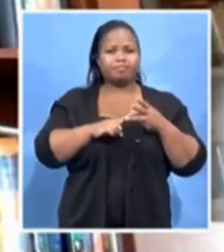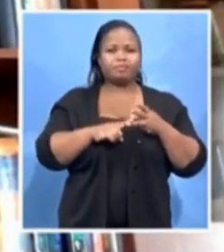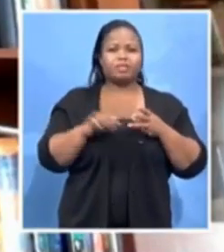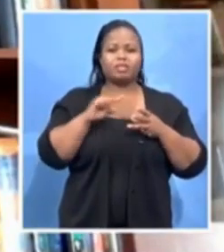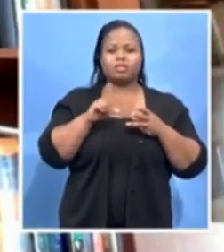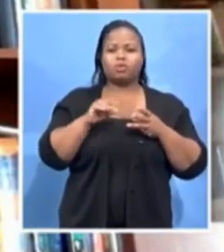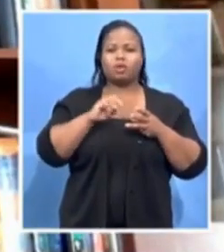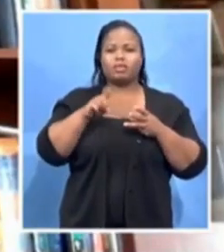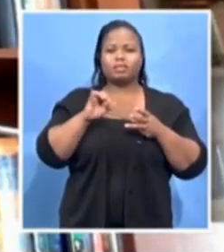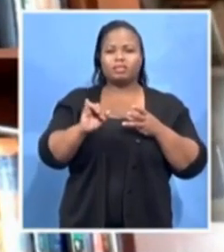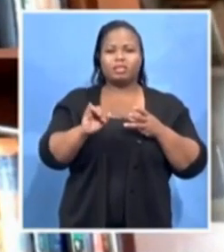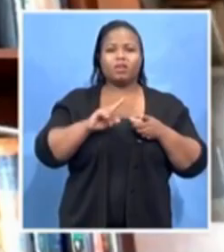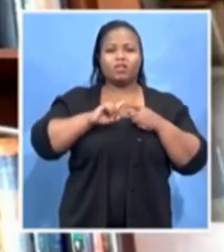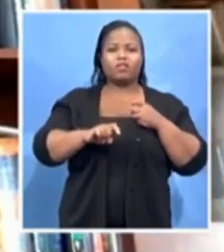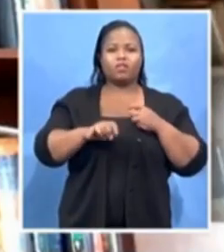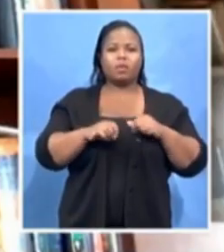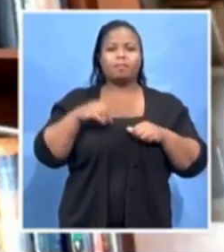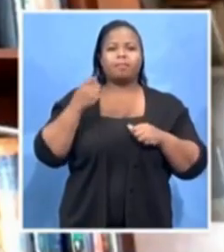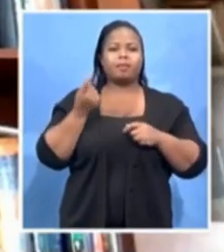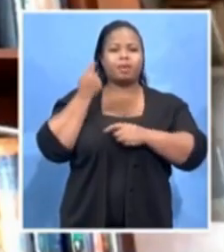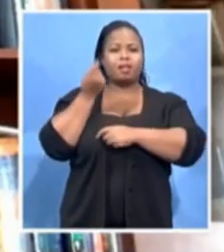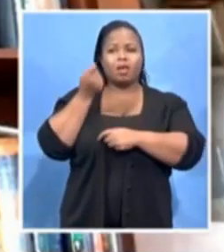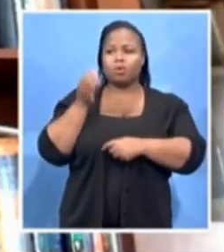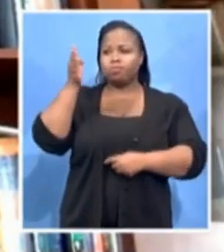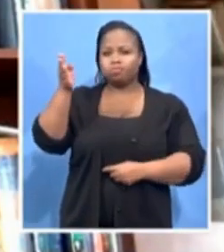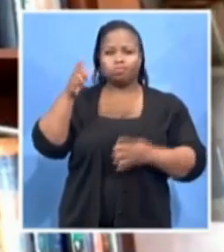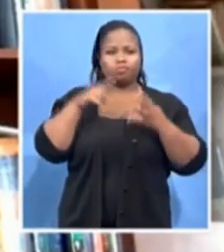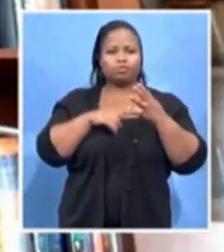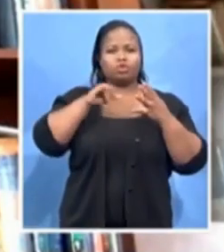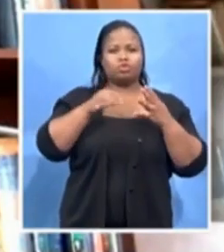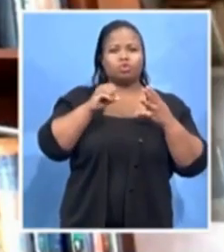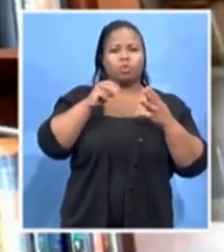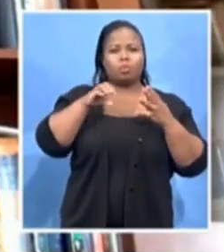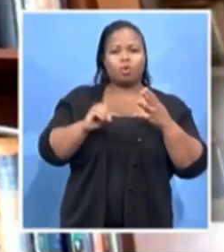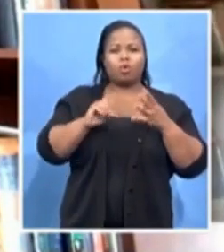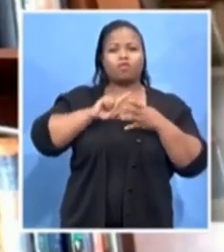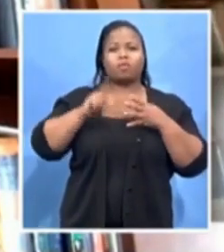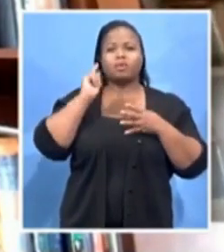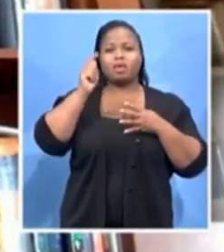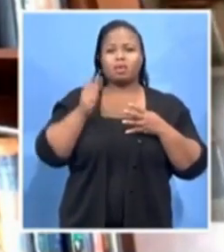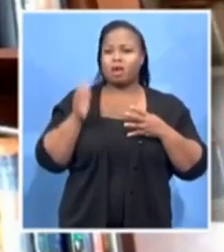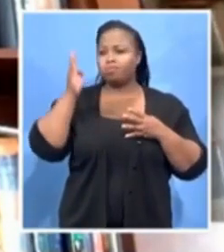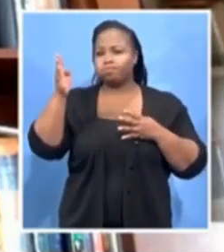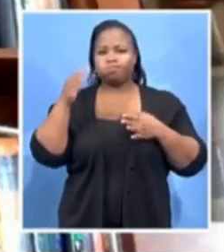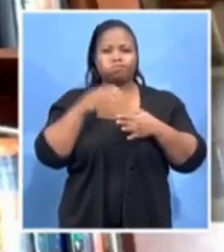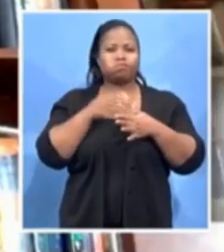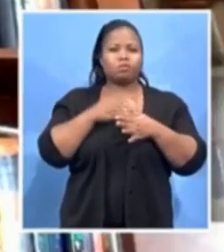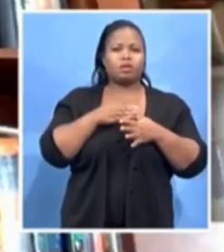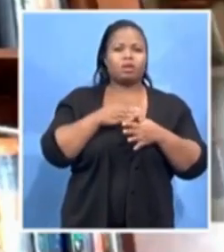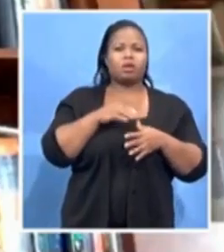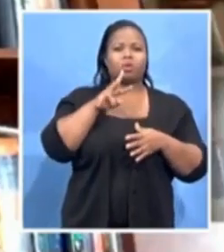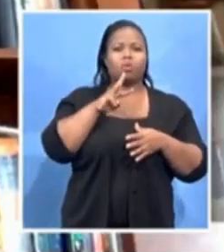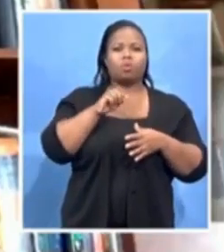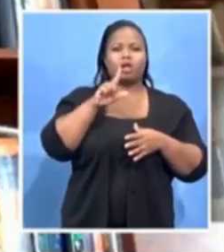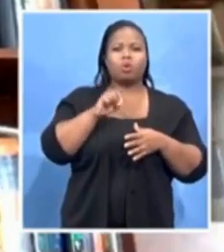Malawi. Jomo Kenyatta was present from Kenya. Obafemi Awolowo was present from Nigeria.